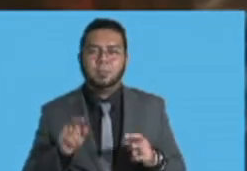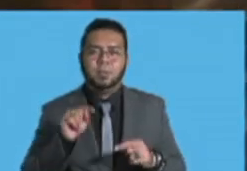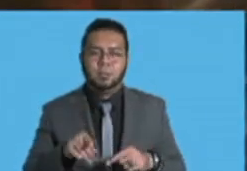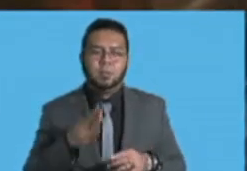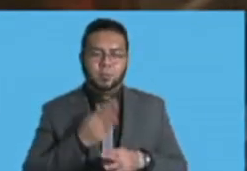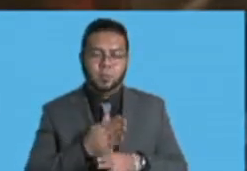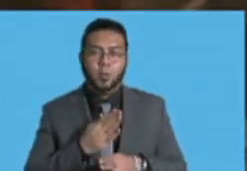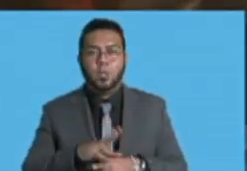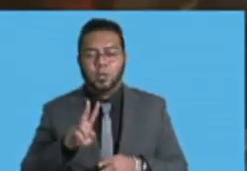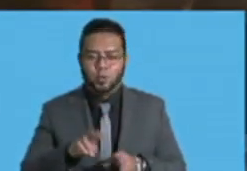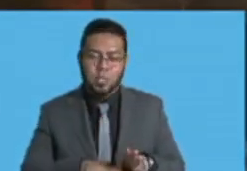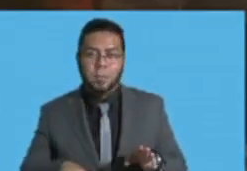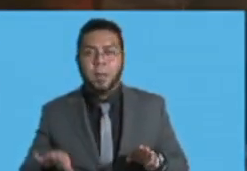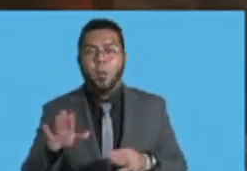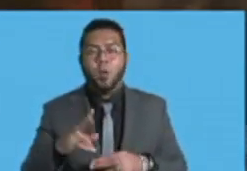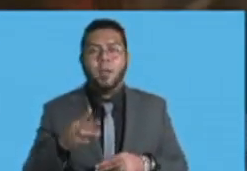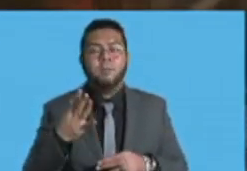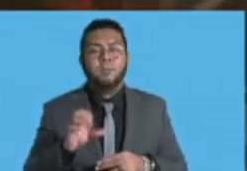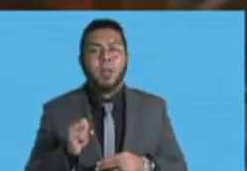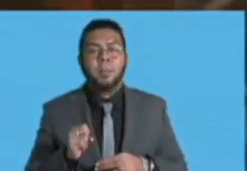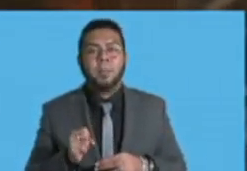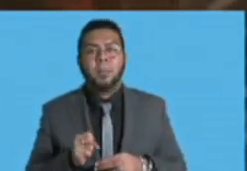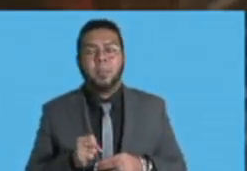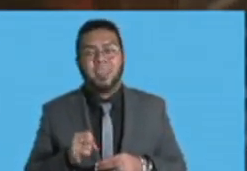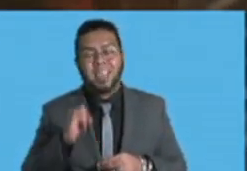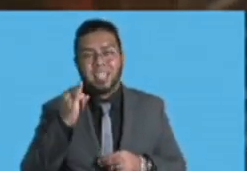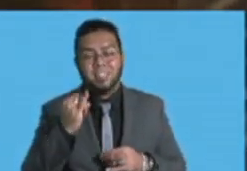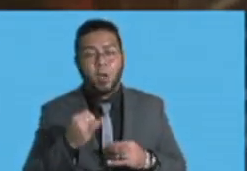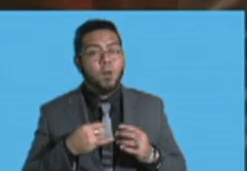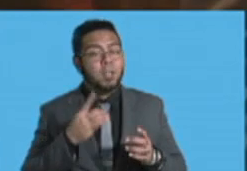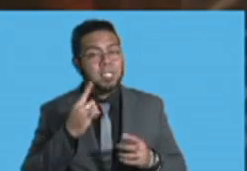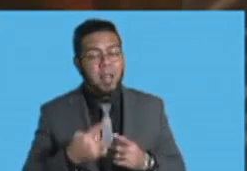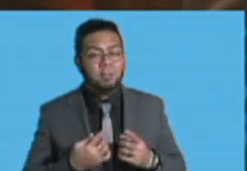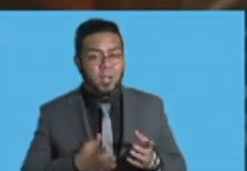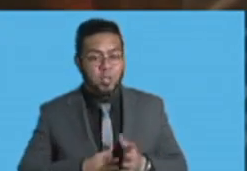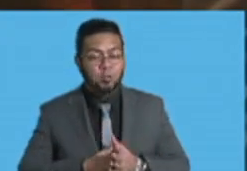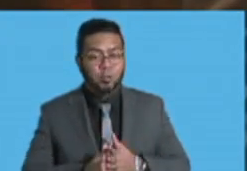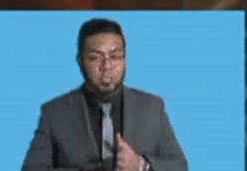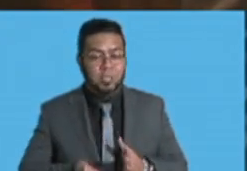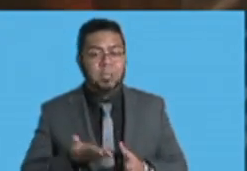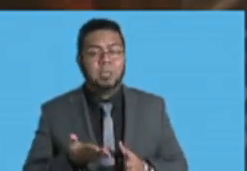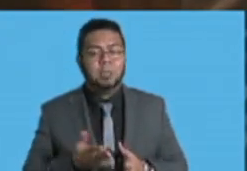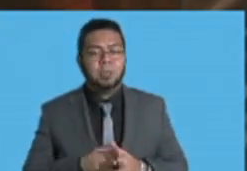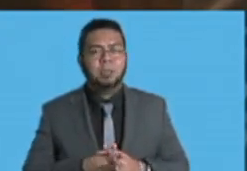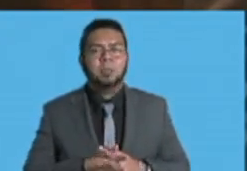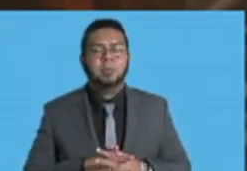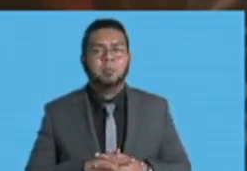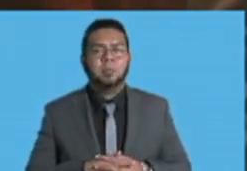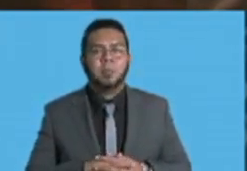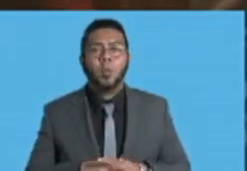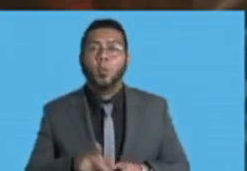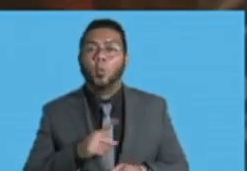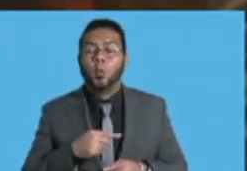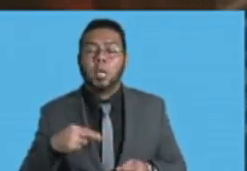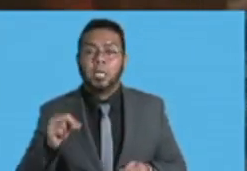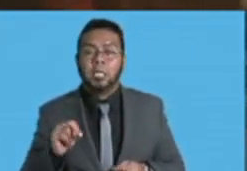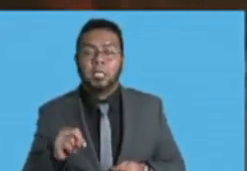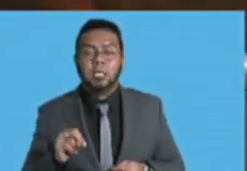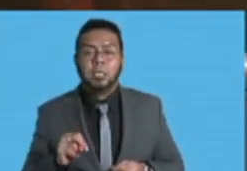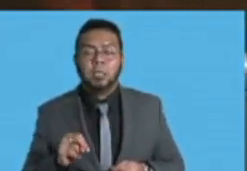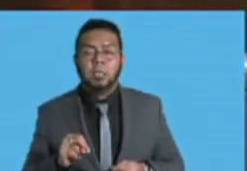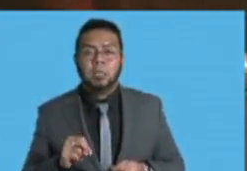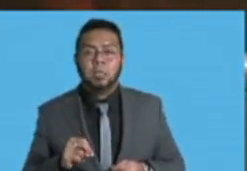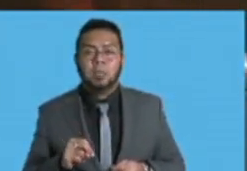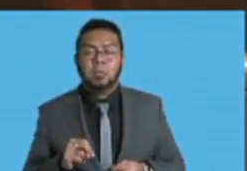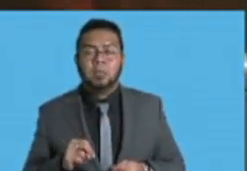we need to step away from the evil of self-interest, nepotism, and corruption of the past. We need to approach this task with